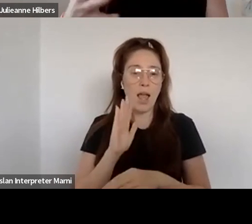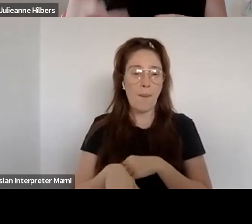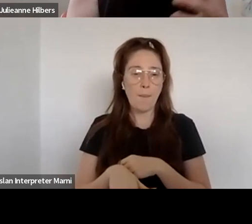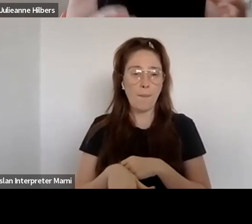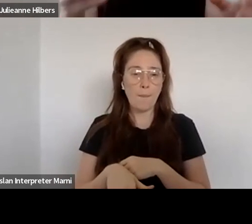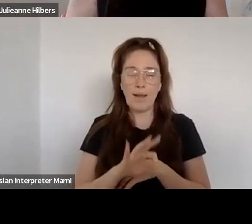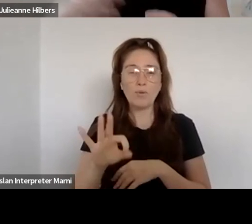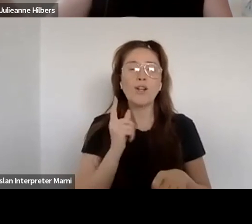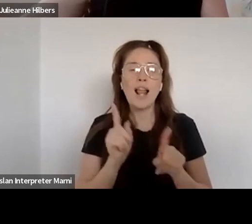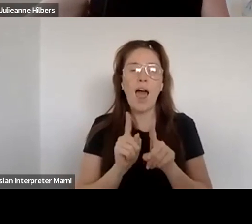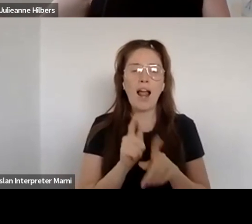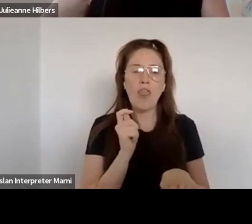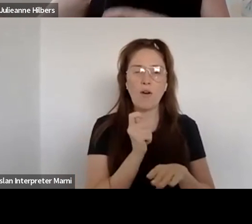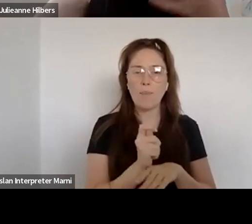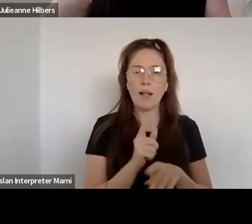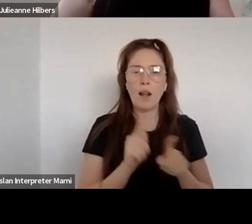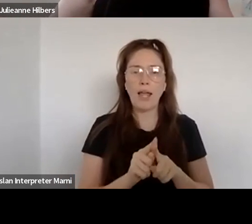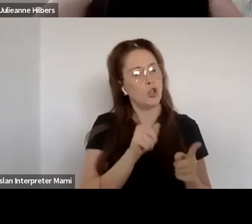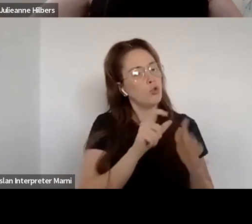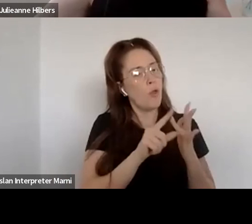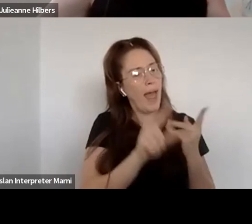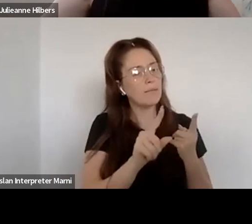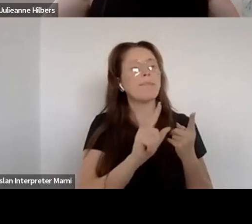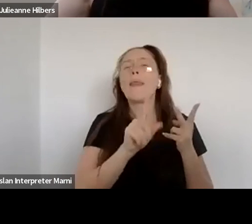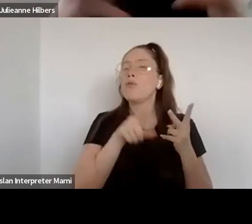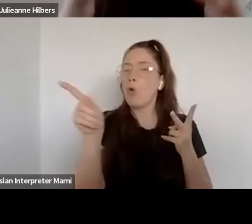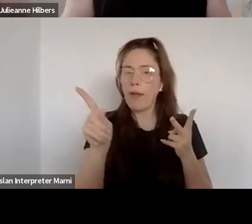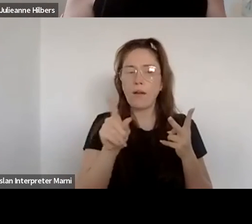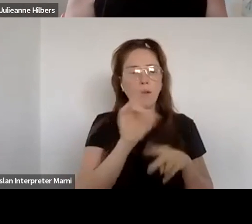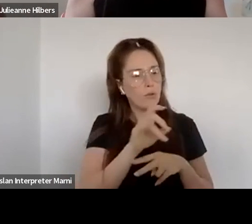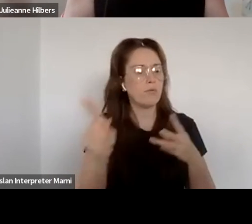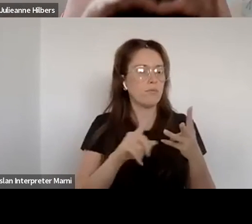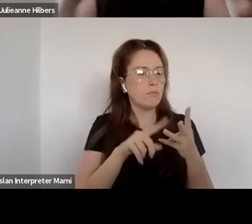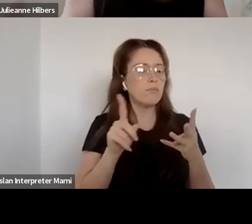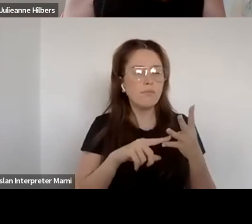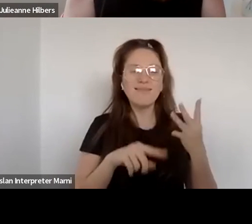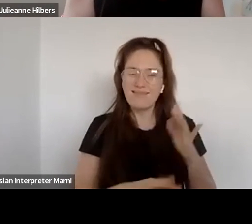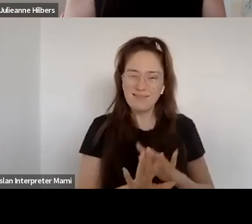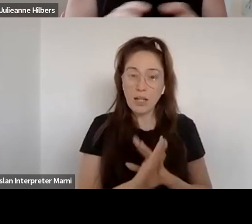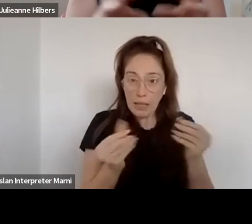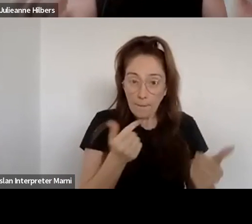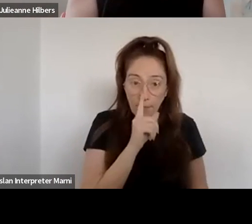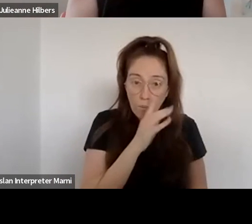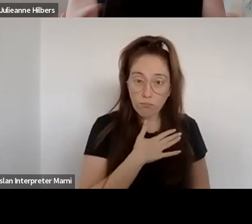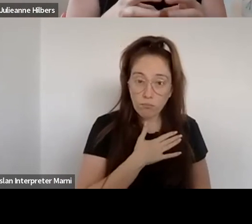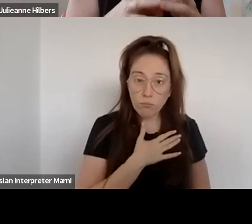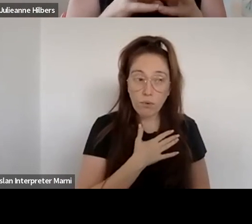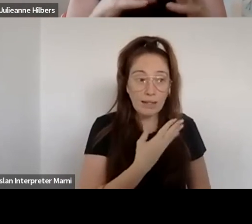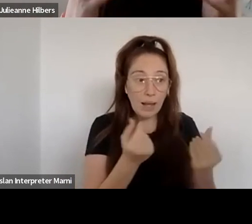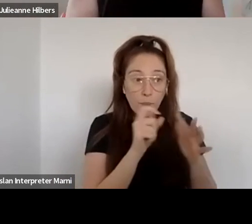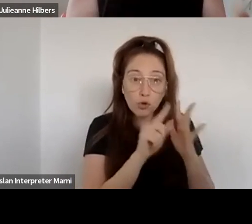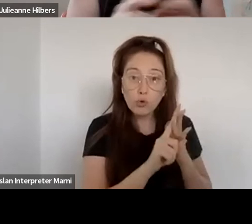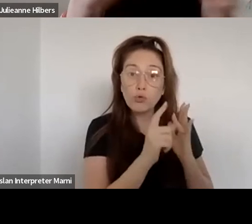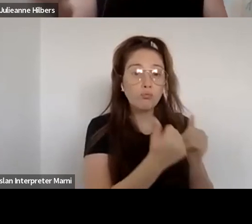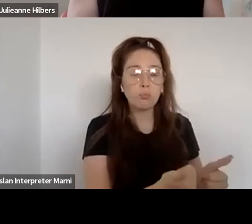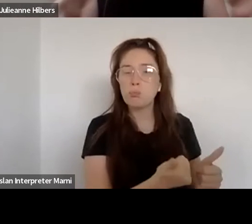going to problematize that and then send you off for counselling if we don't think it's got nothing, which some people could do, and some